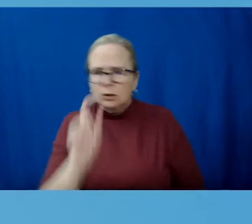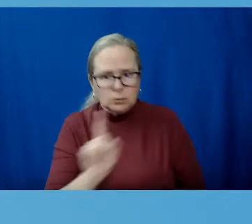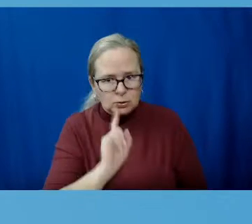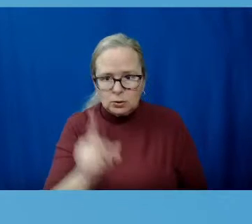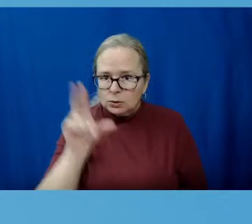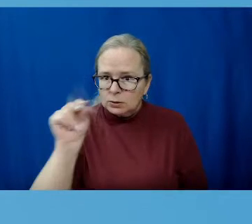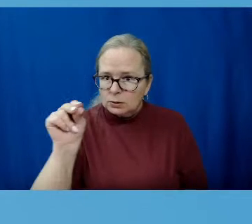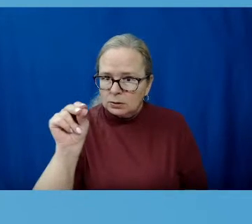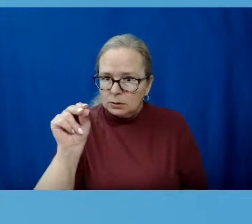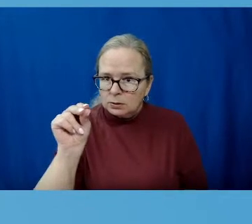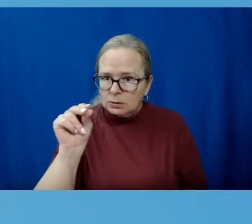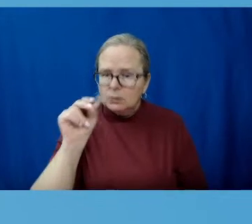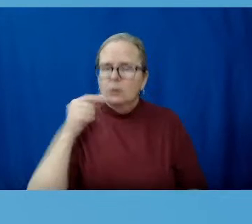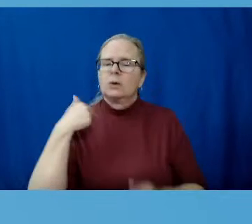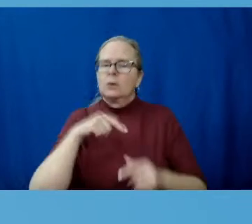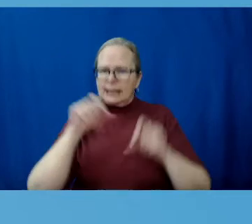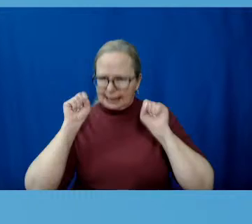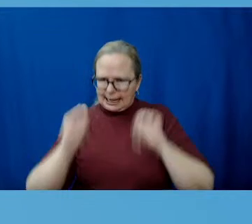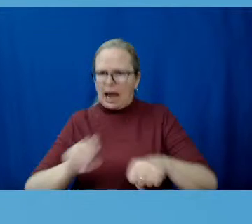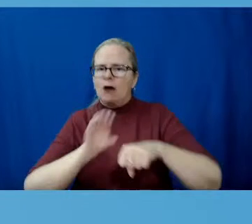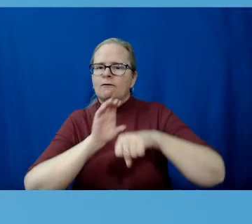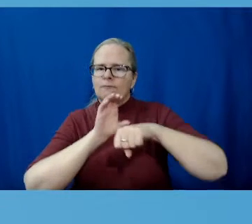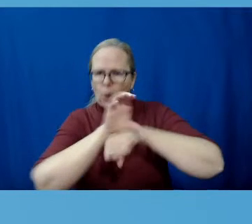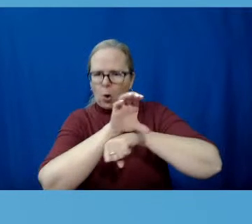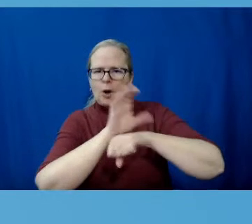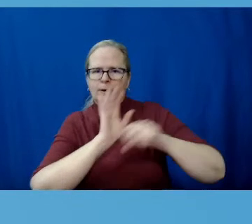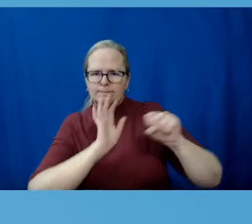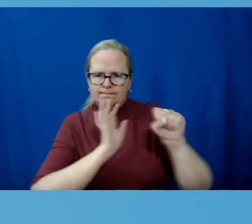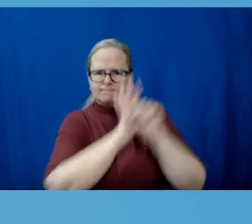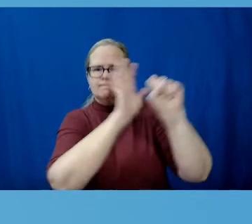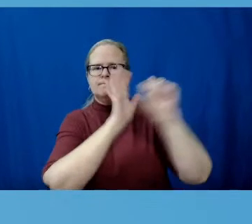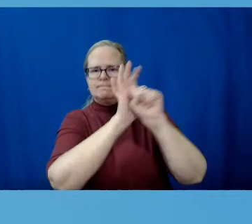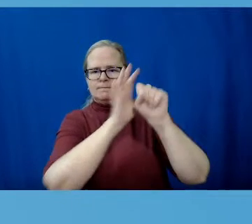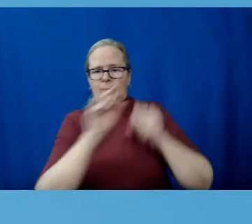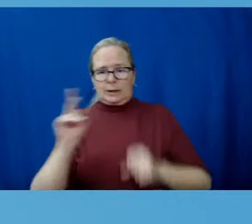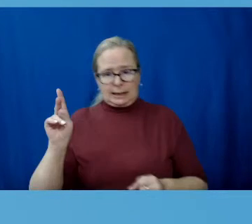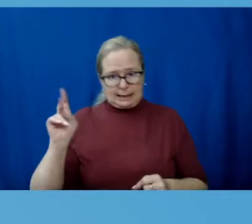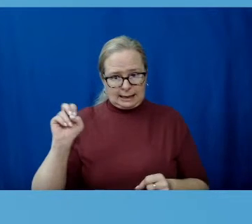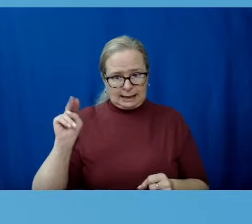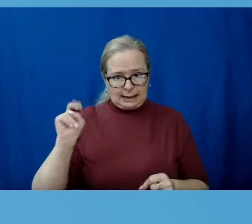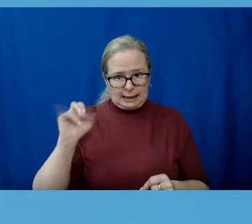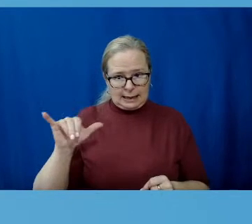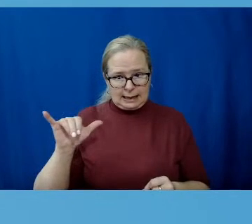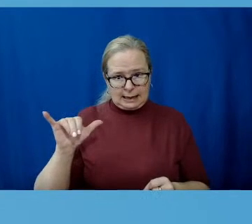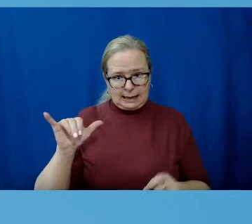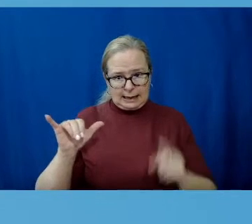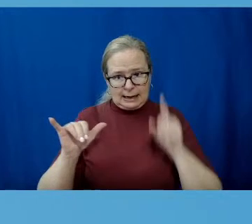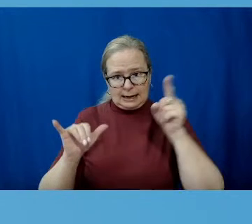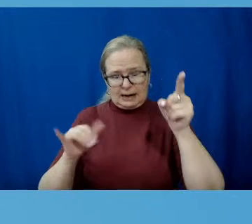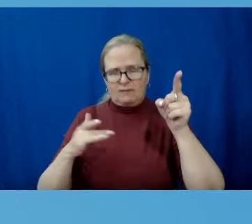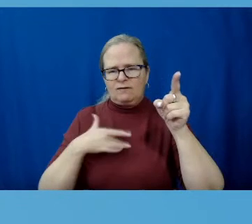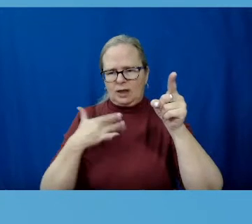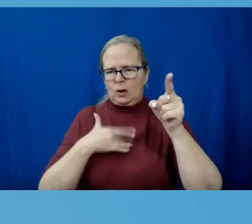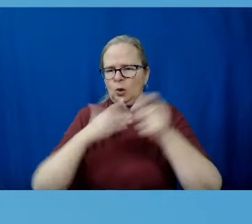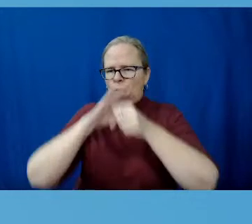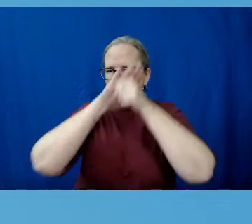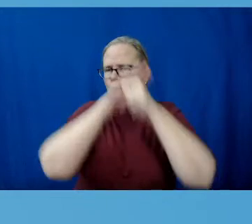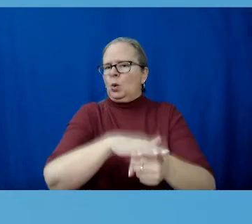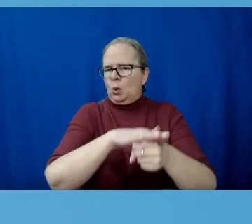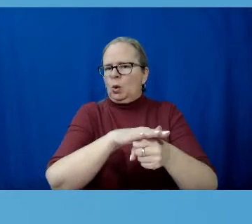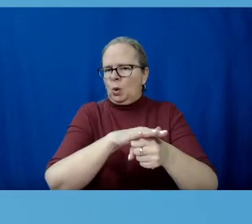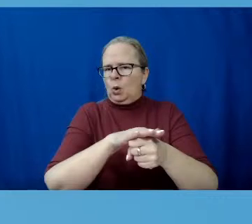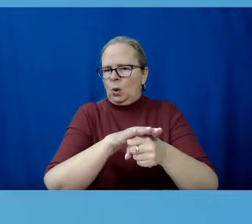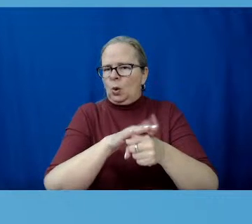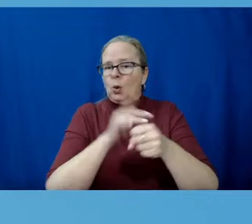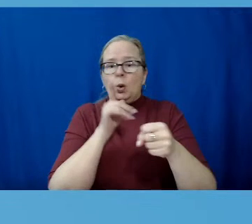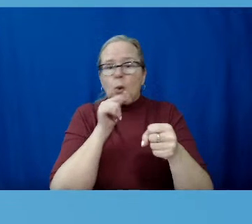sides. How do you combat, I'm just going to add one little bit into this as well, though. How do we as citizens combat things